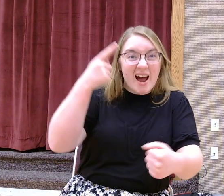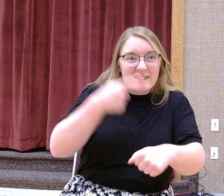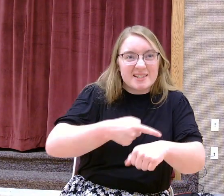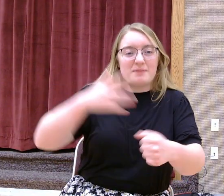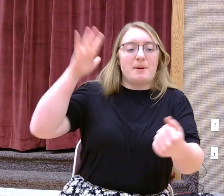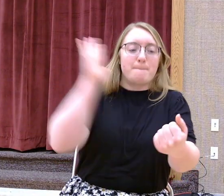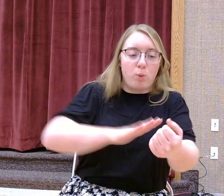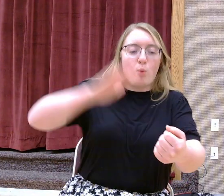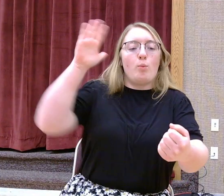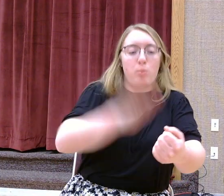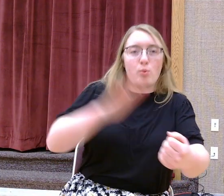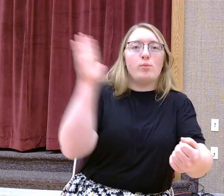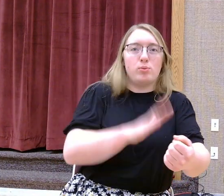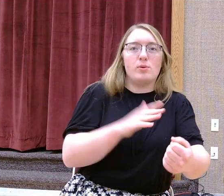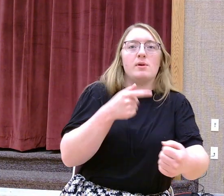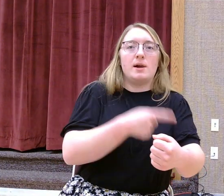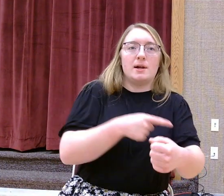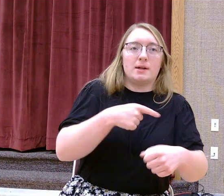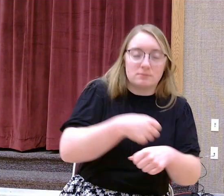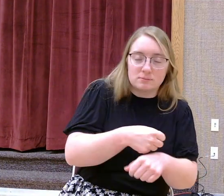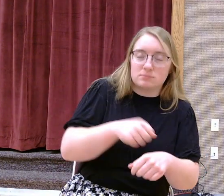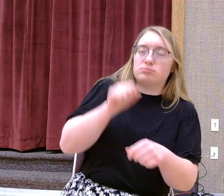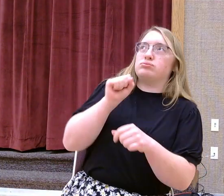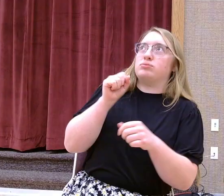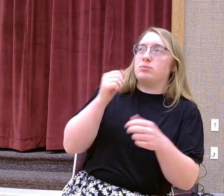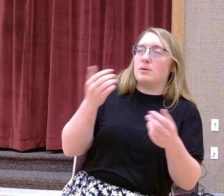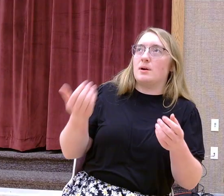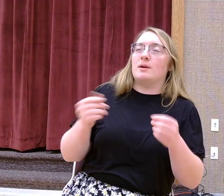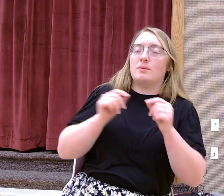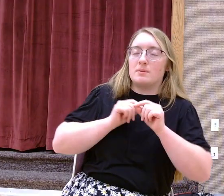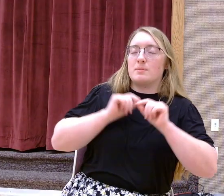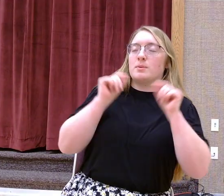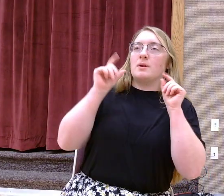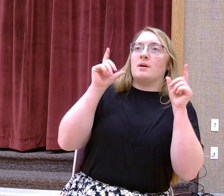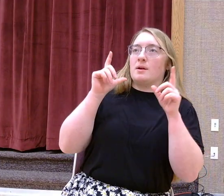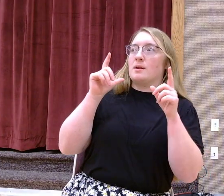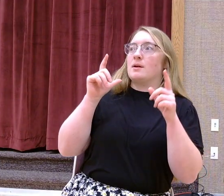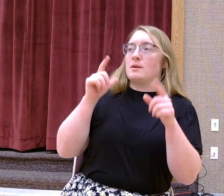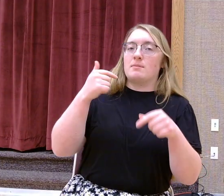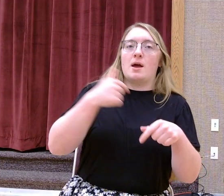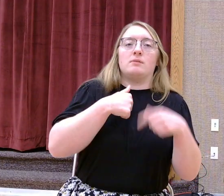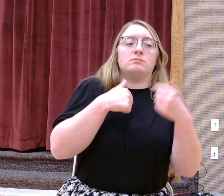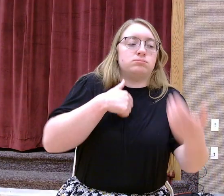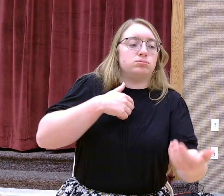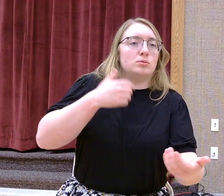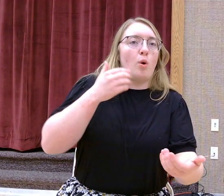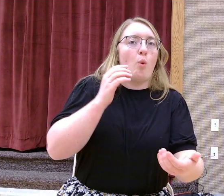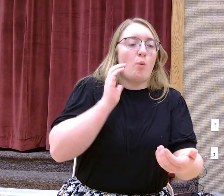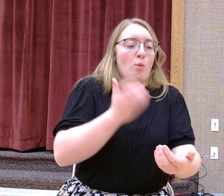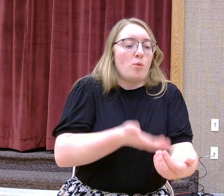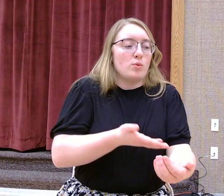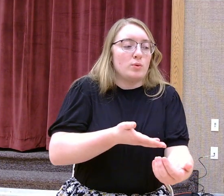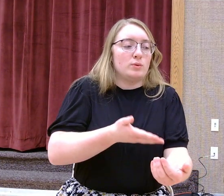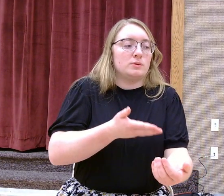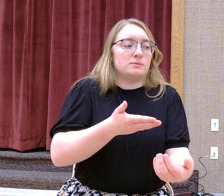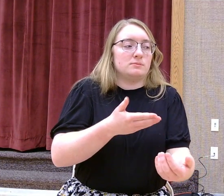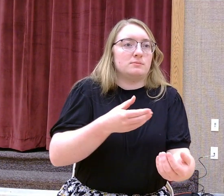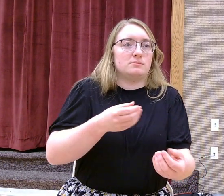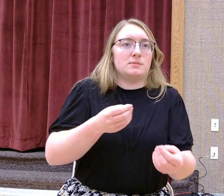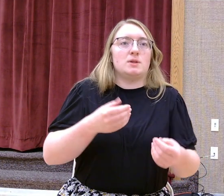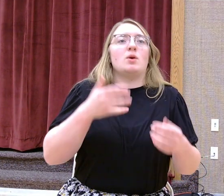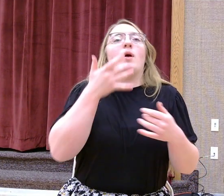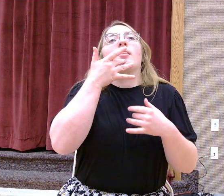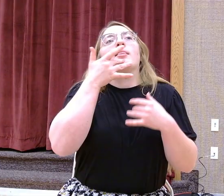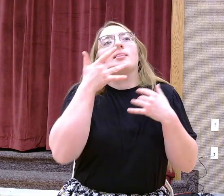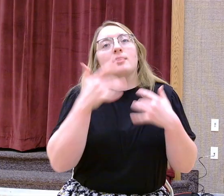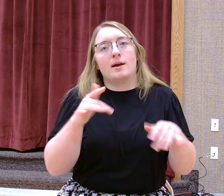He came to right afterwards. I saw him wake up a little bit. I kept him down a little longer, and so he luckily